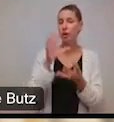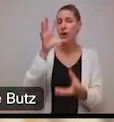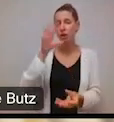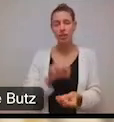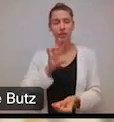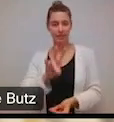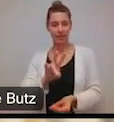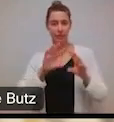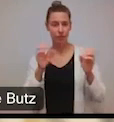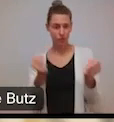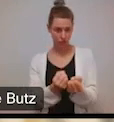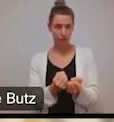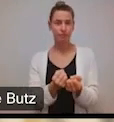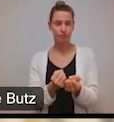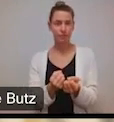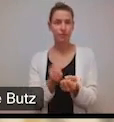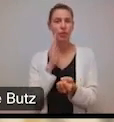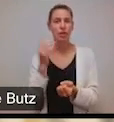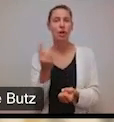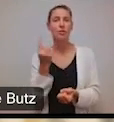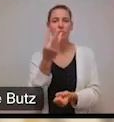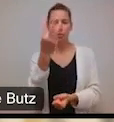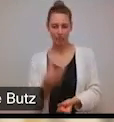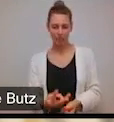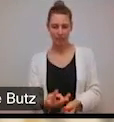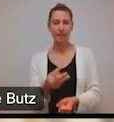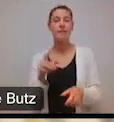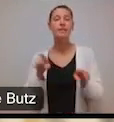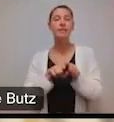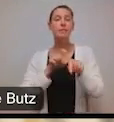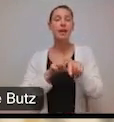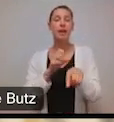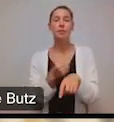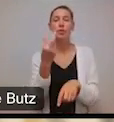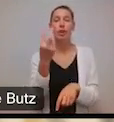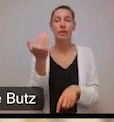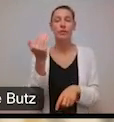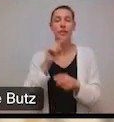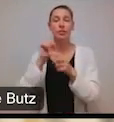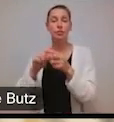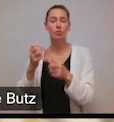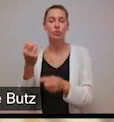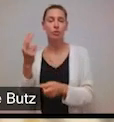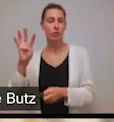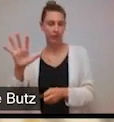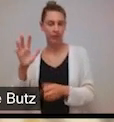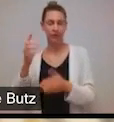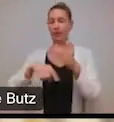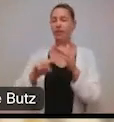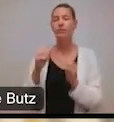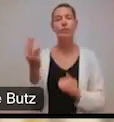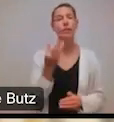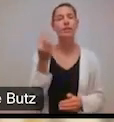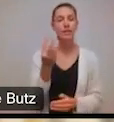on Wednesdays at this time from 12:15 to 12:45. Next Wednesday, we're covering the topic of